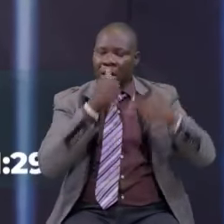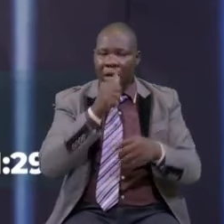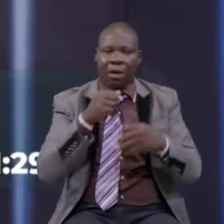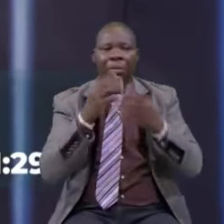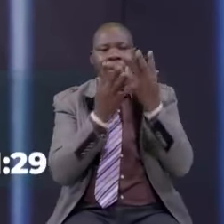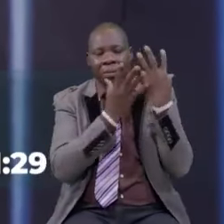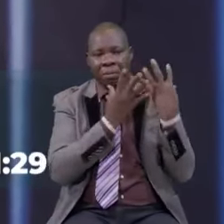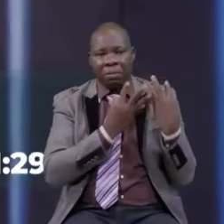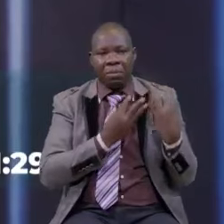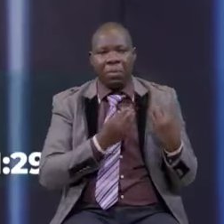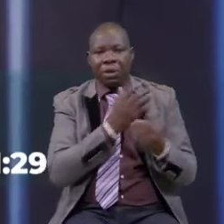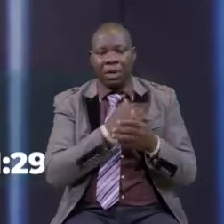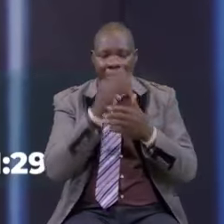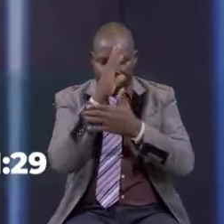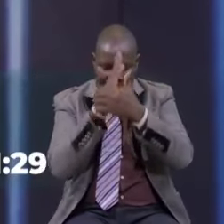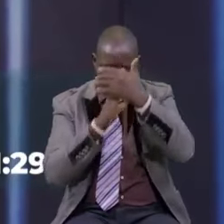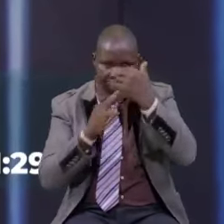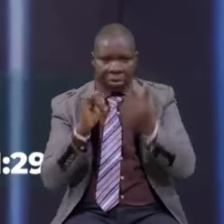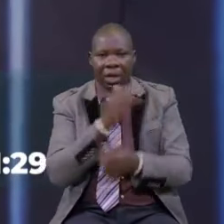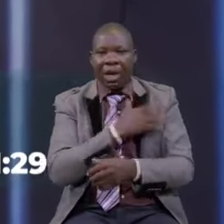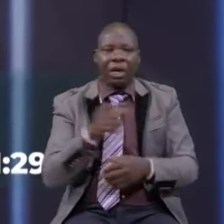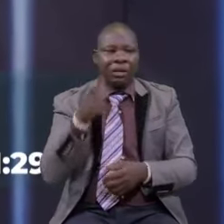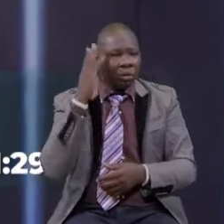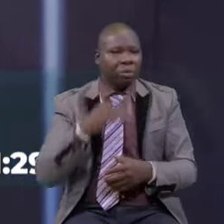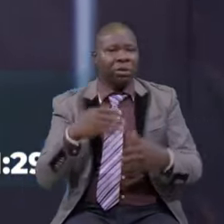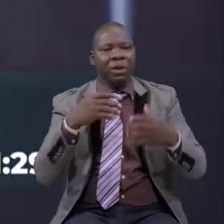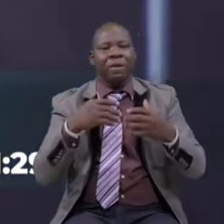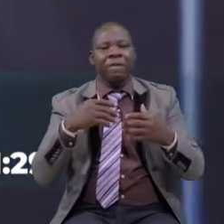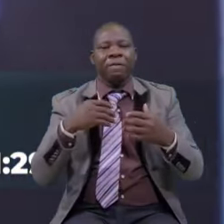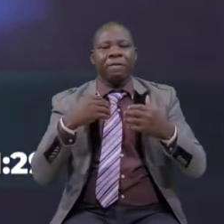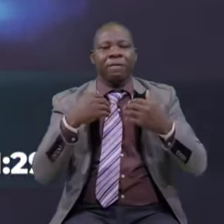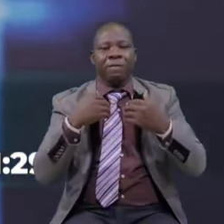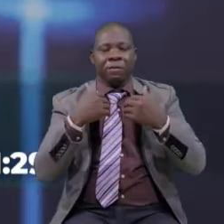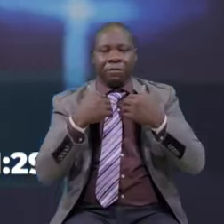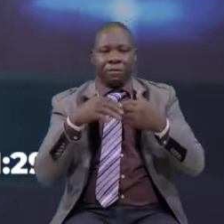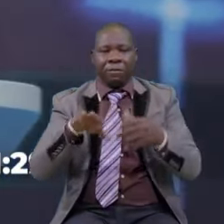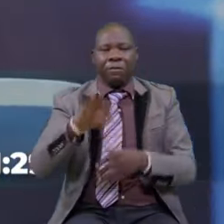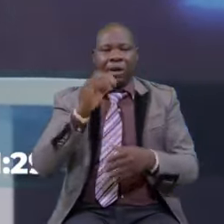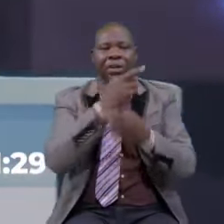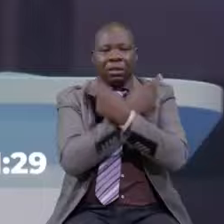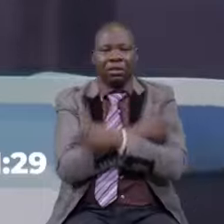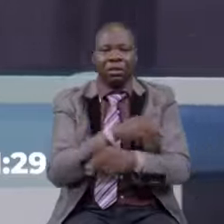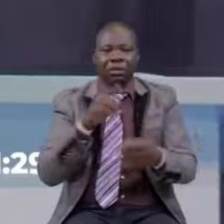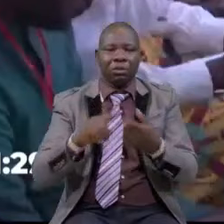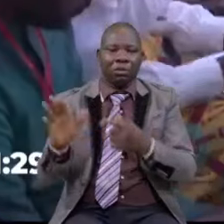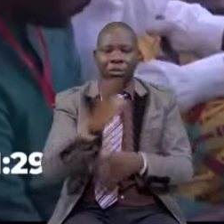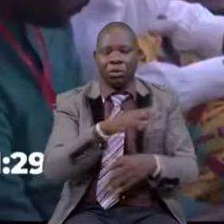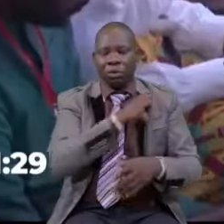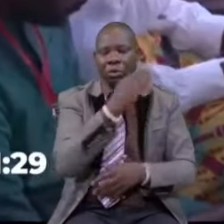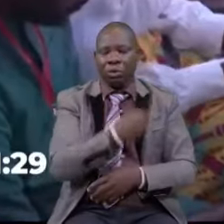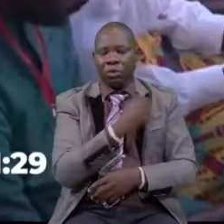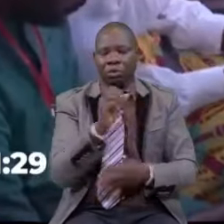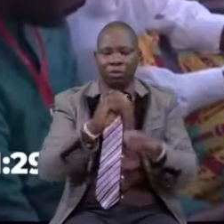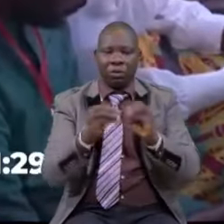meek and lowly, and ye shall find rest unto your souls. Look at number two here.